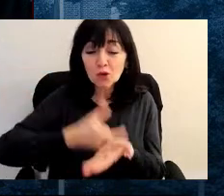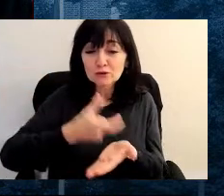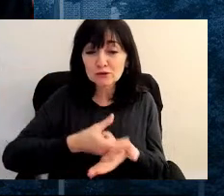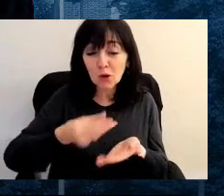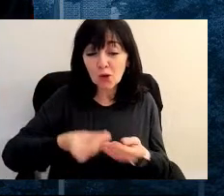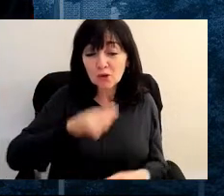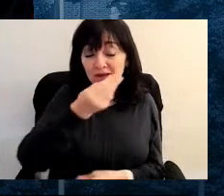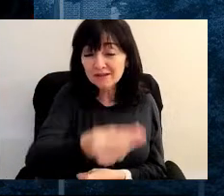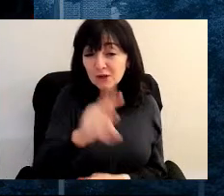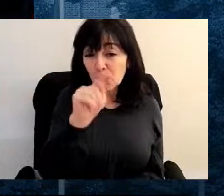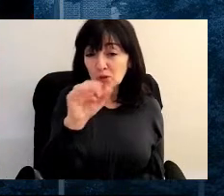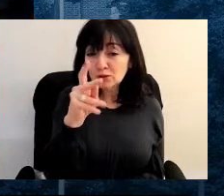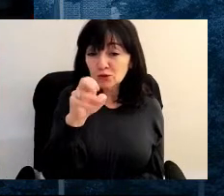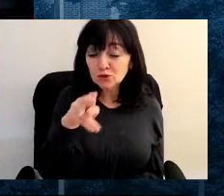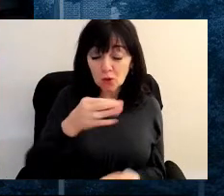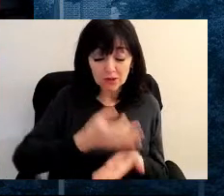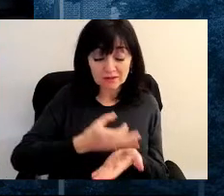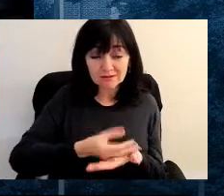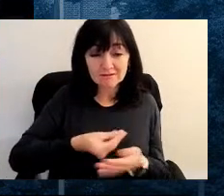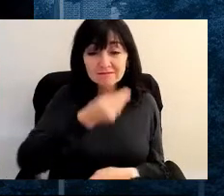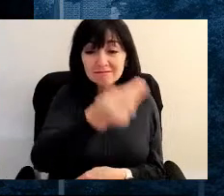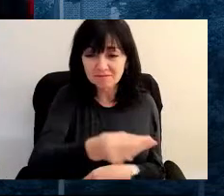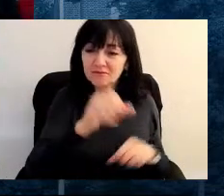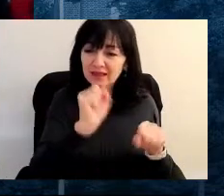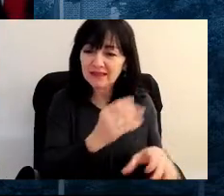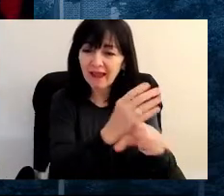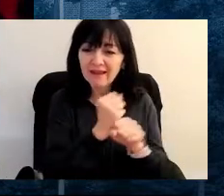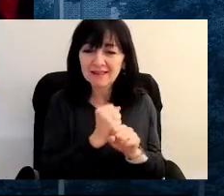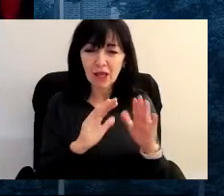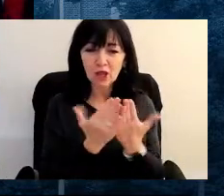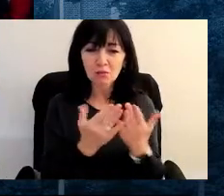our book vending machine in the hall.